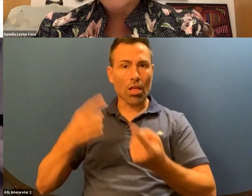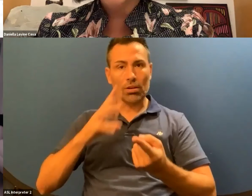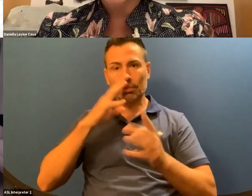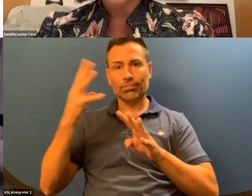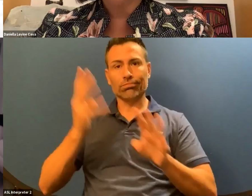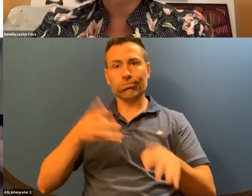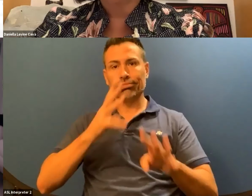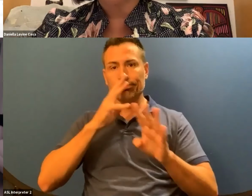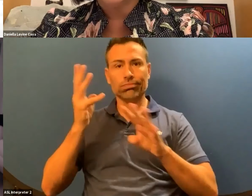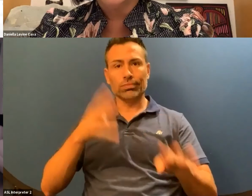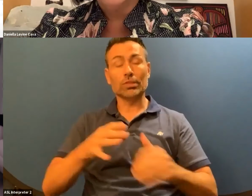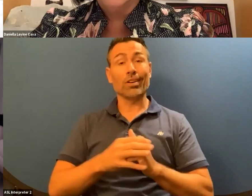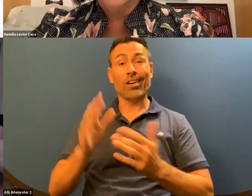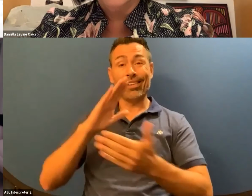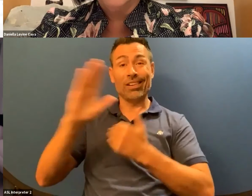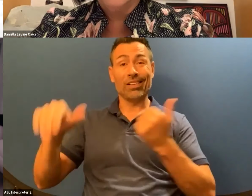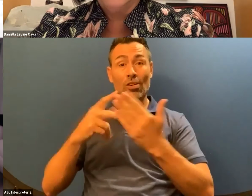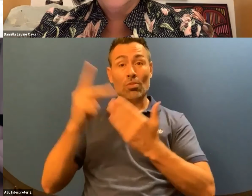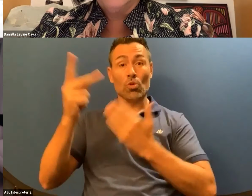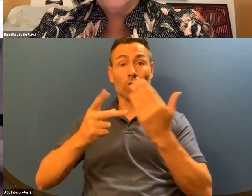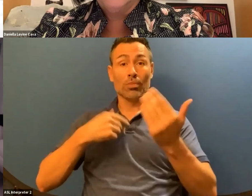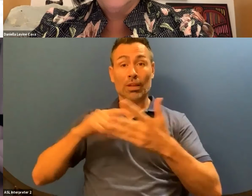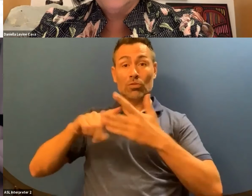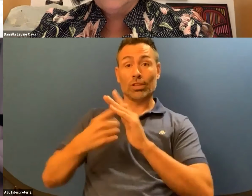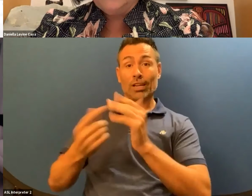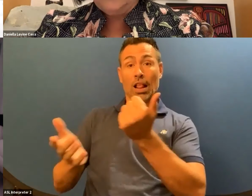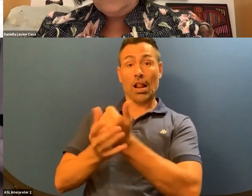not only close the funding gaps, but also brings other